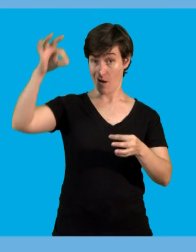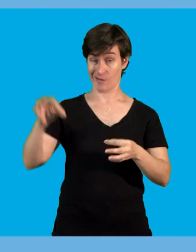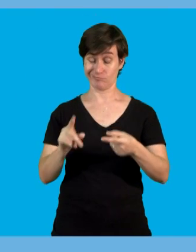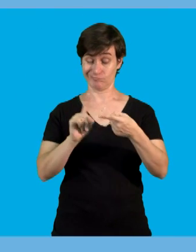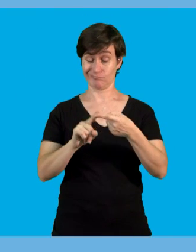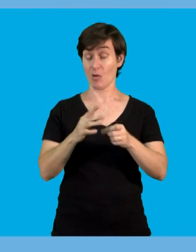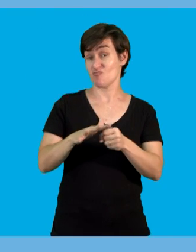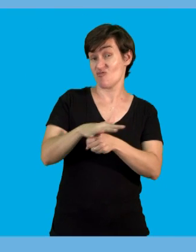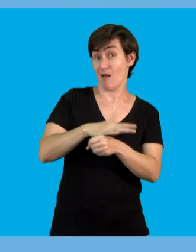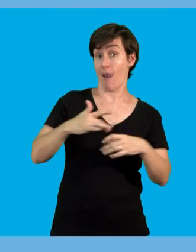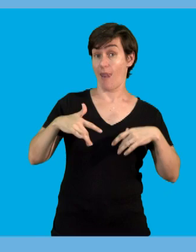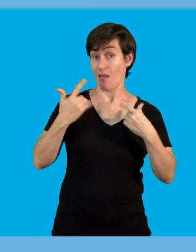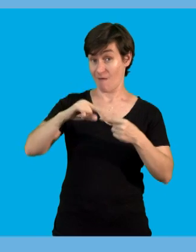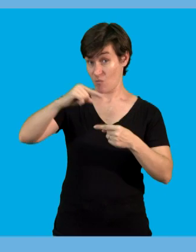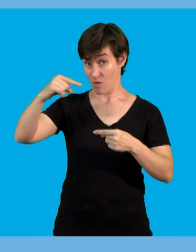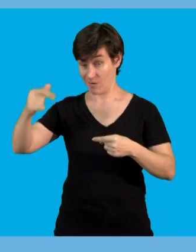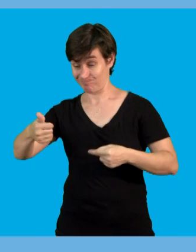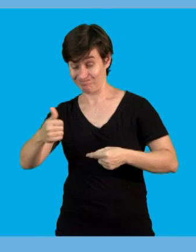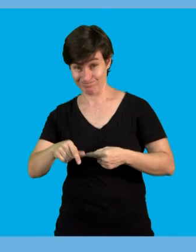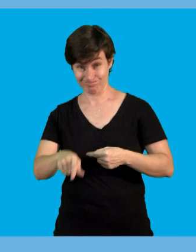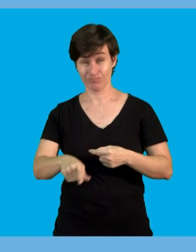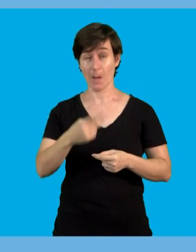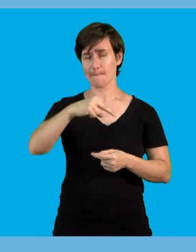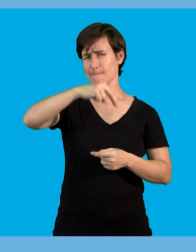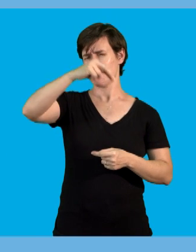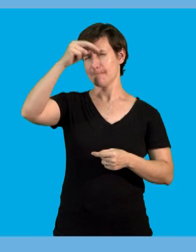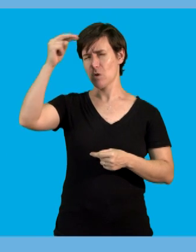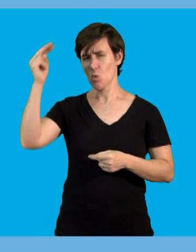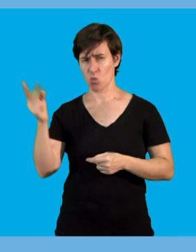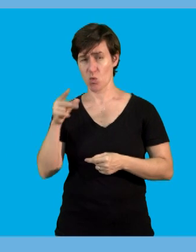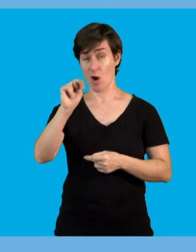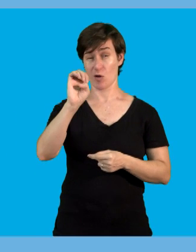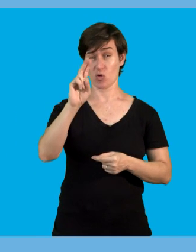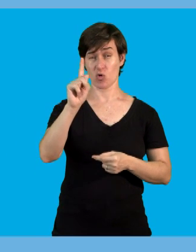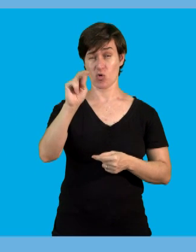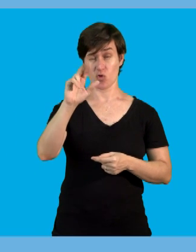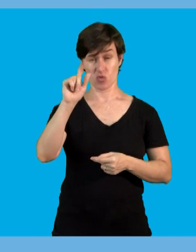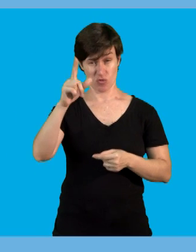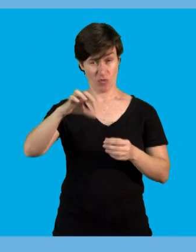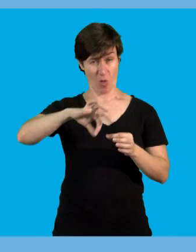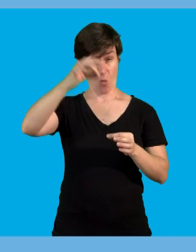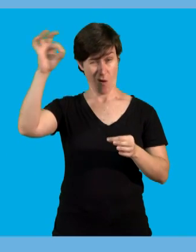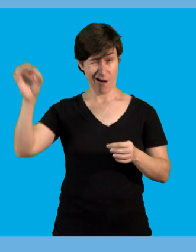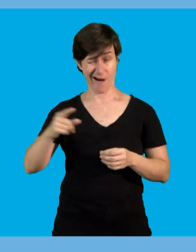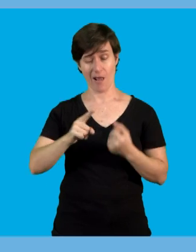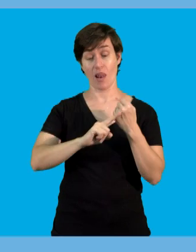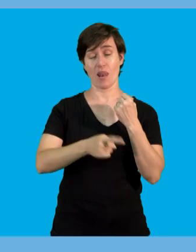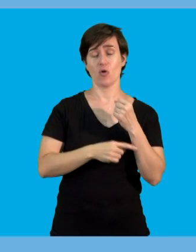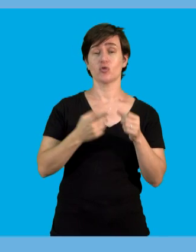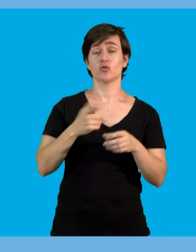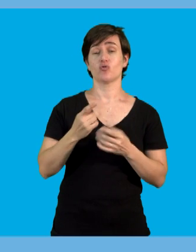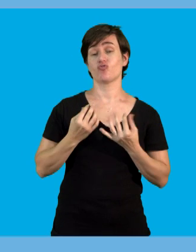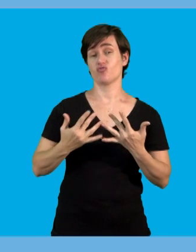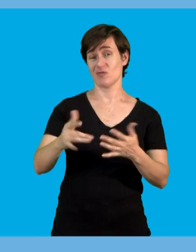number one, a brown live wire, number two, a blue neutral wire, and lastly, a green